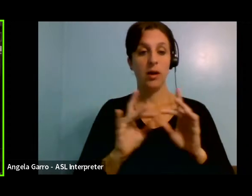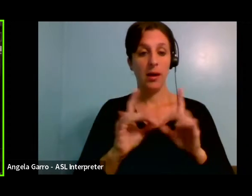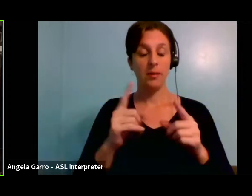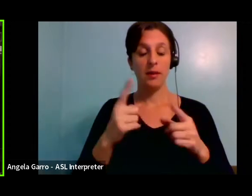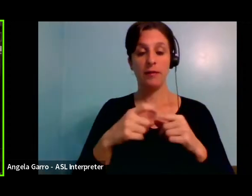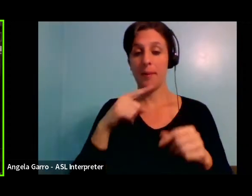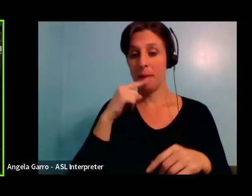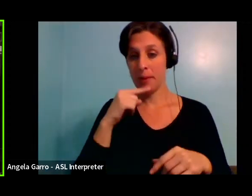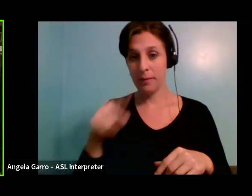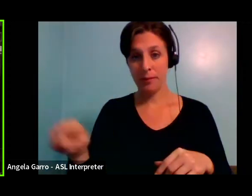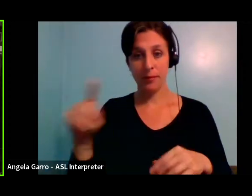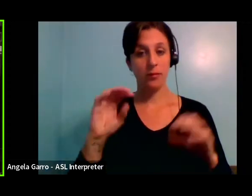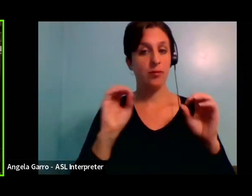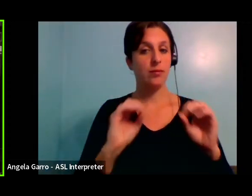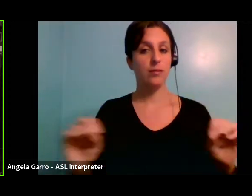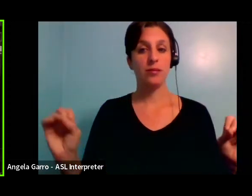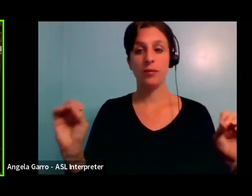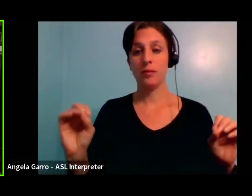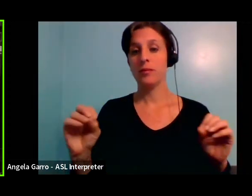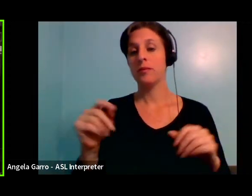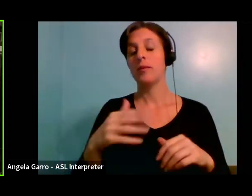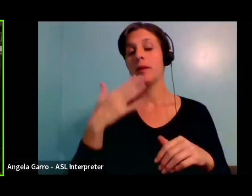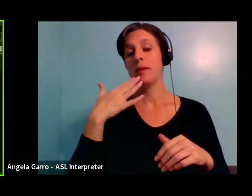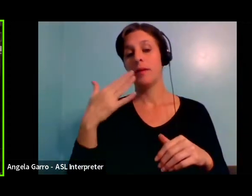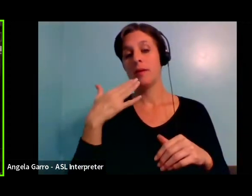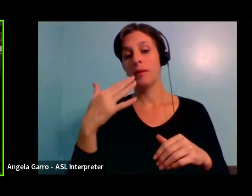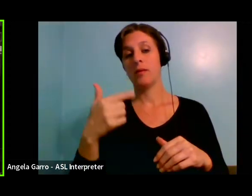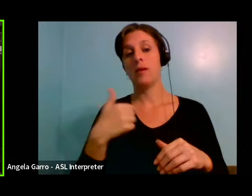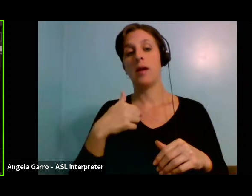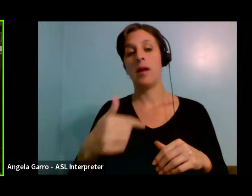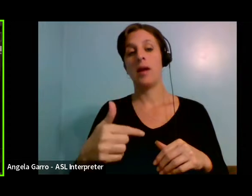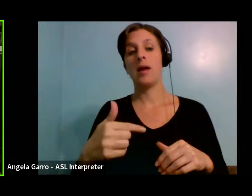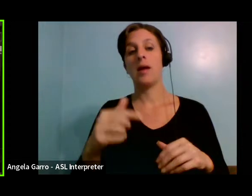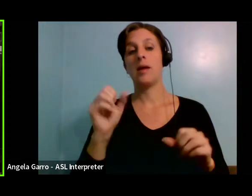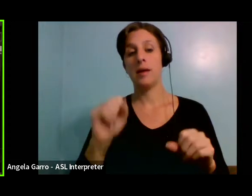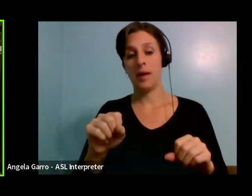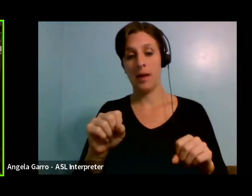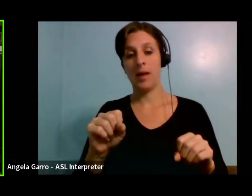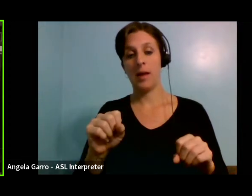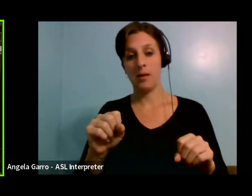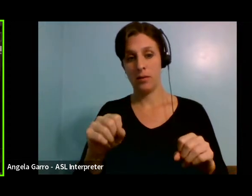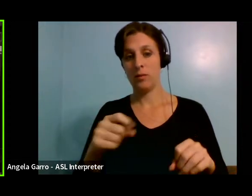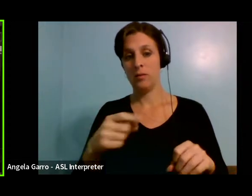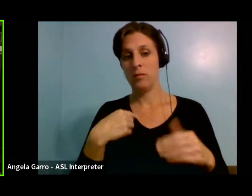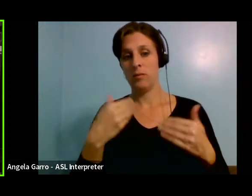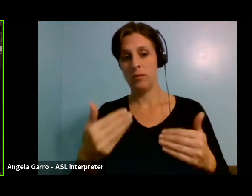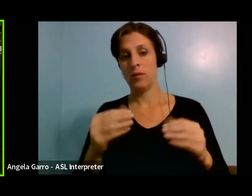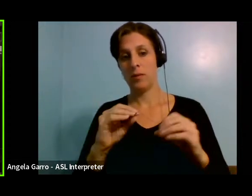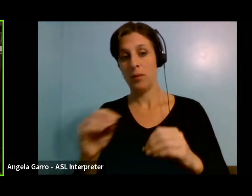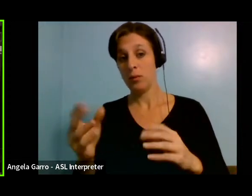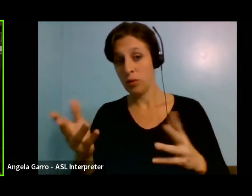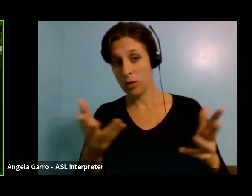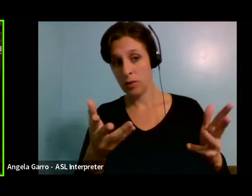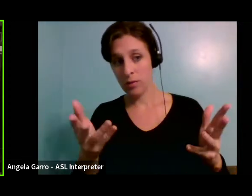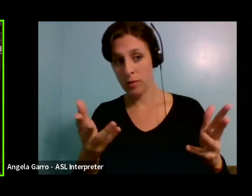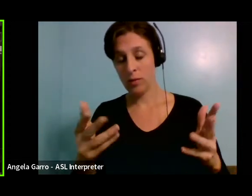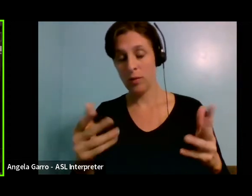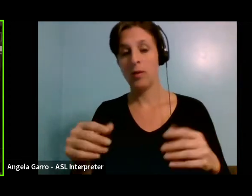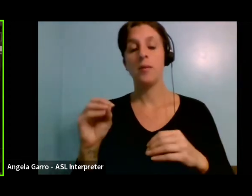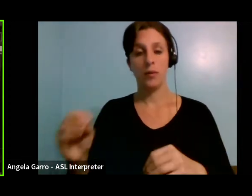the public? There are none. Thank you. I can entertain a motion. So